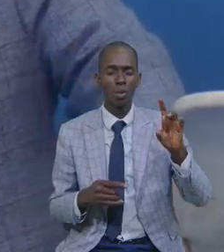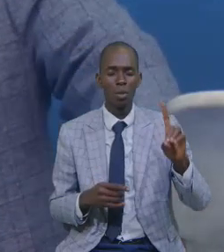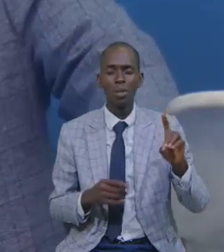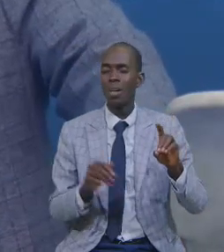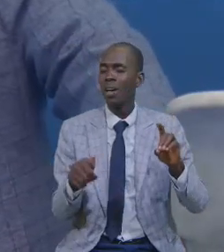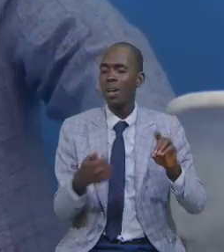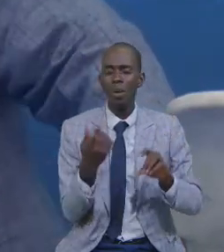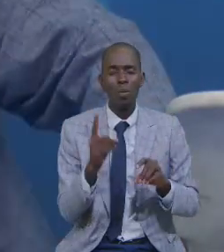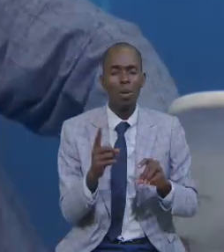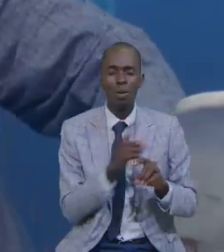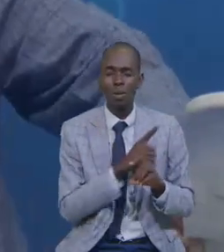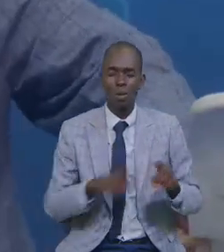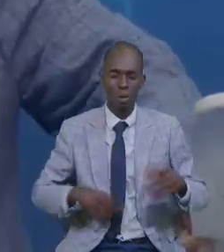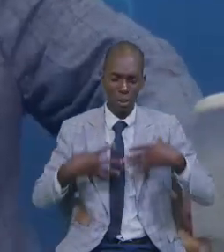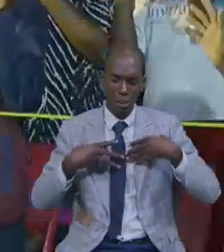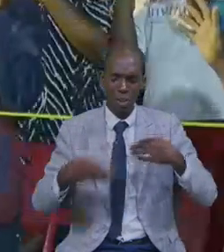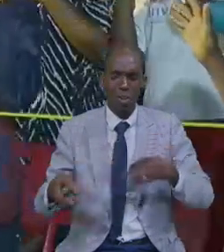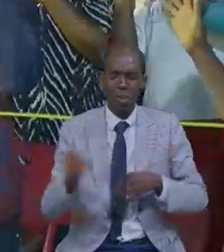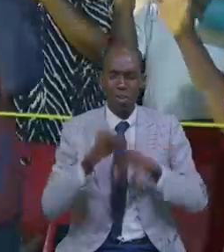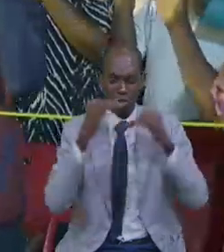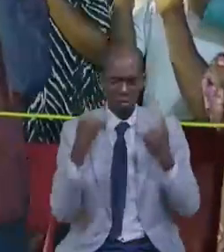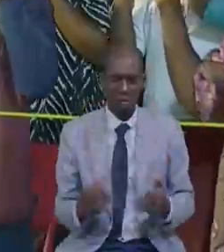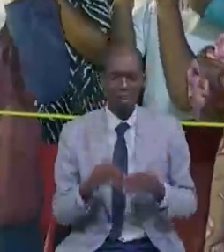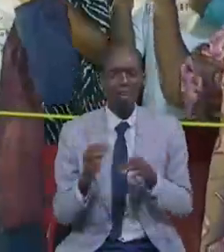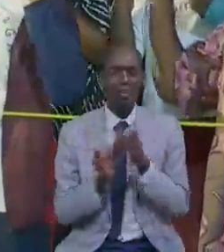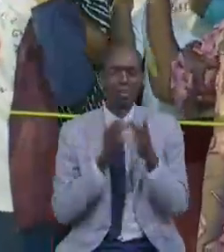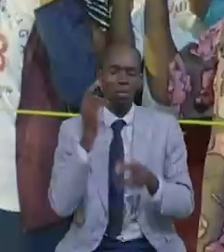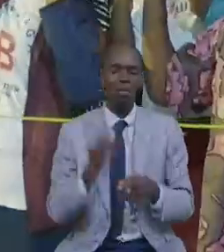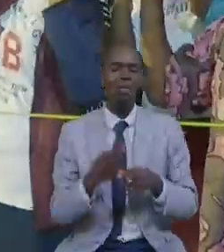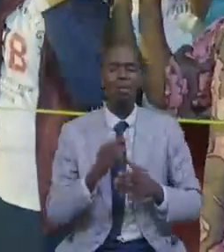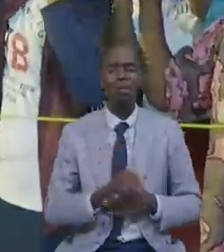them now in Jesus' name.